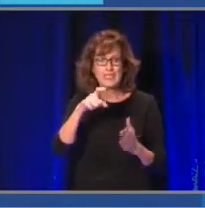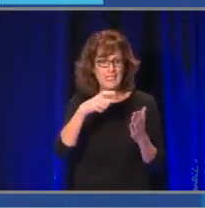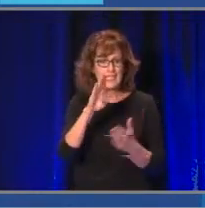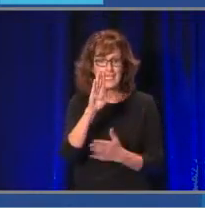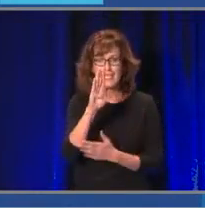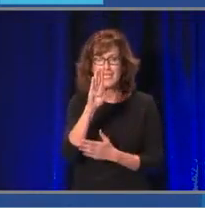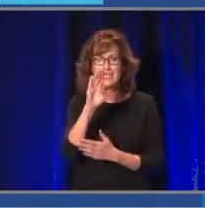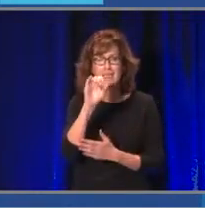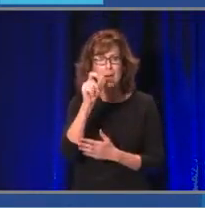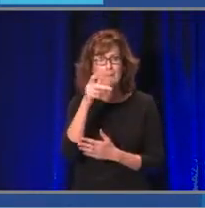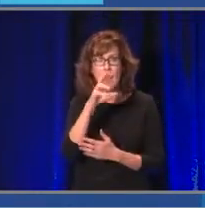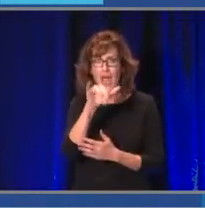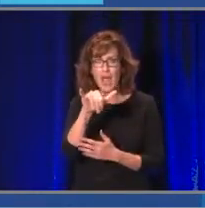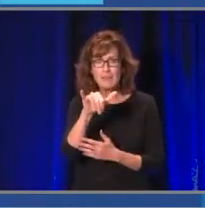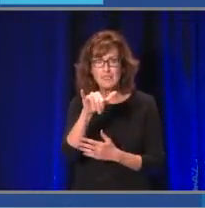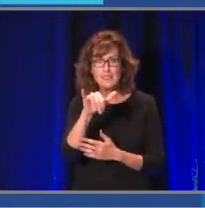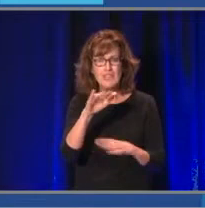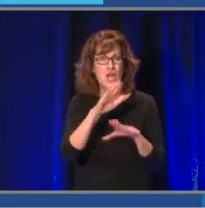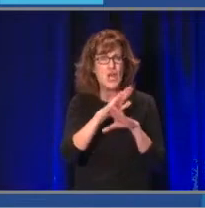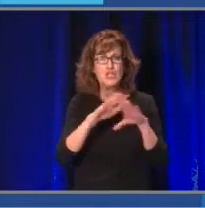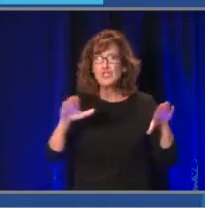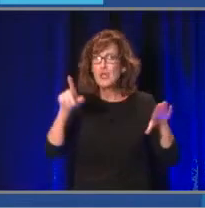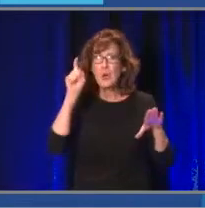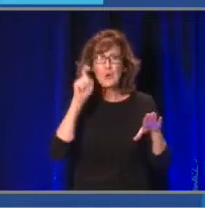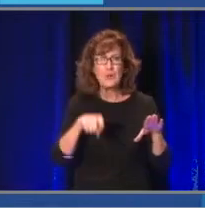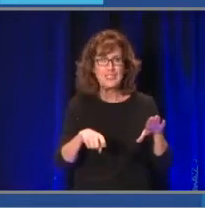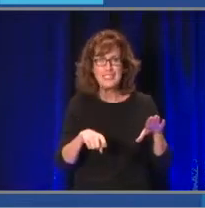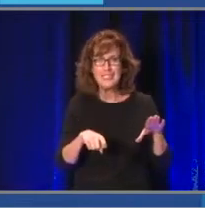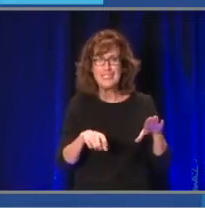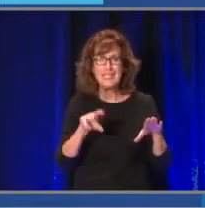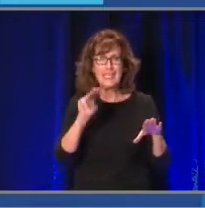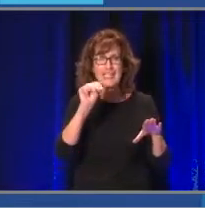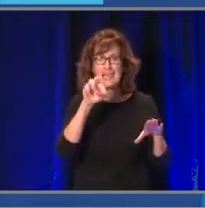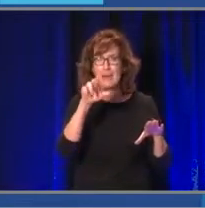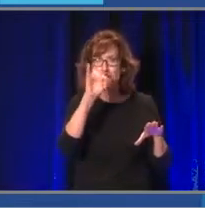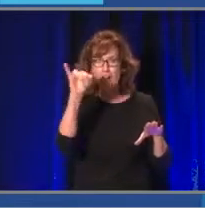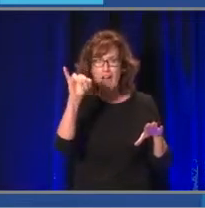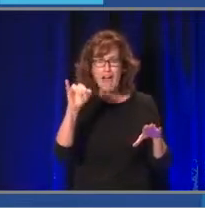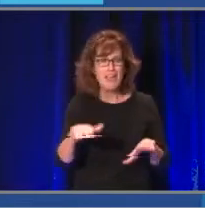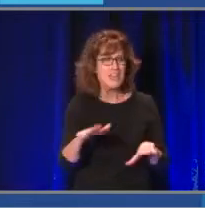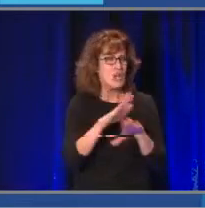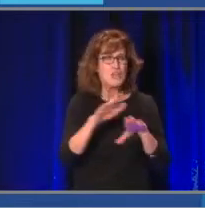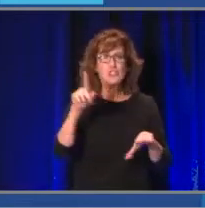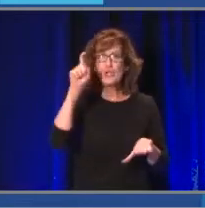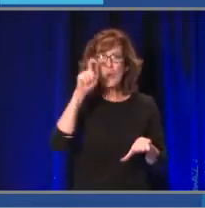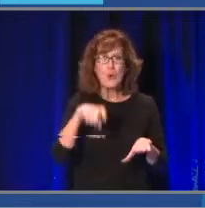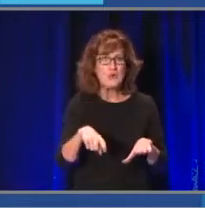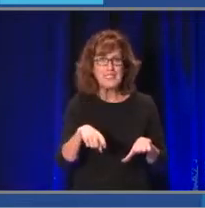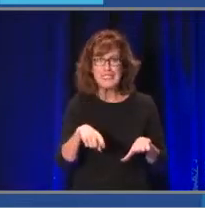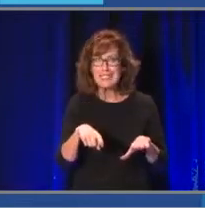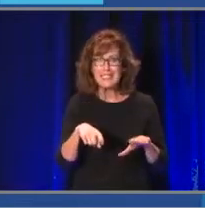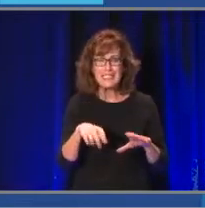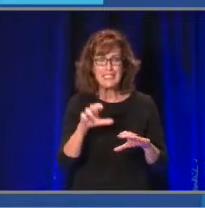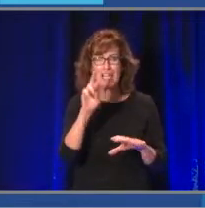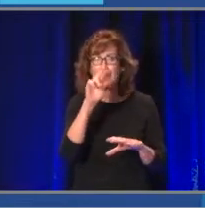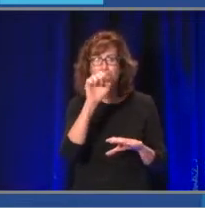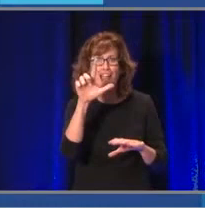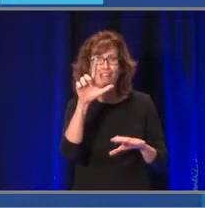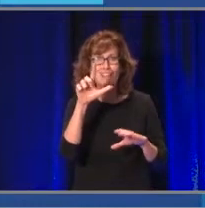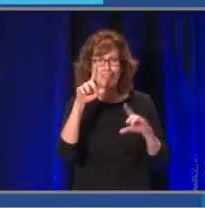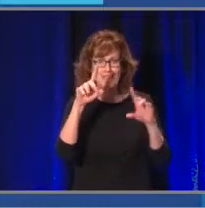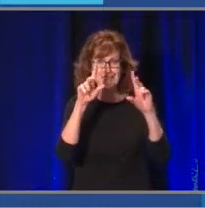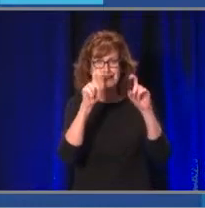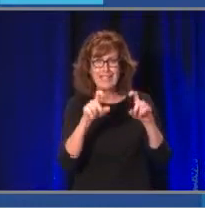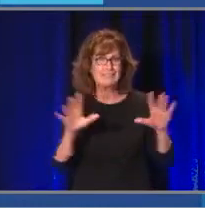MRI, without ever doing a rectal exam, and basically tell them you're a low-risk cancer patient, you're a moderate-risk cancer patient, you're a high-risk cancer